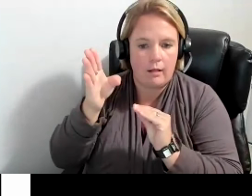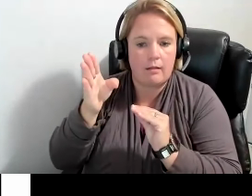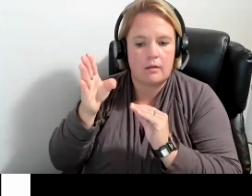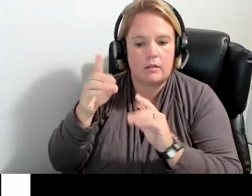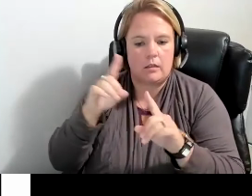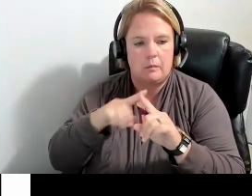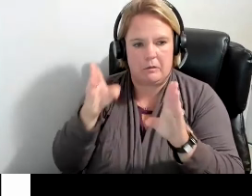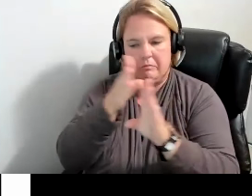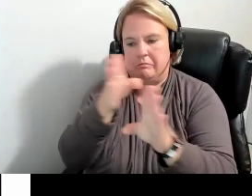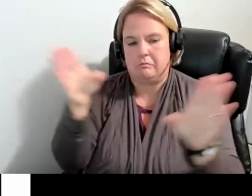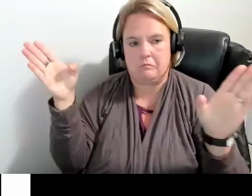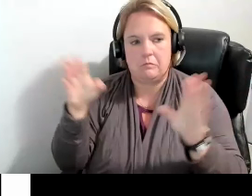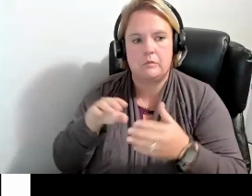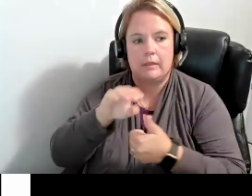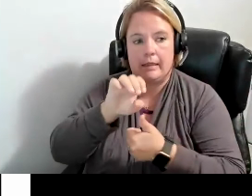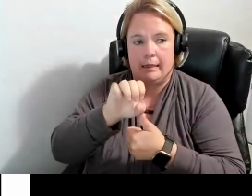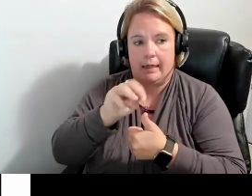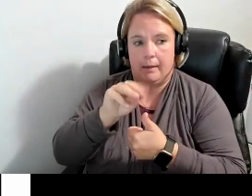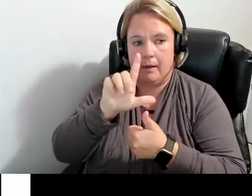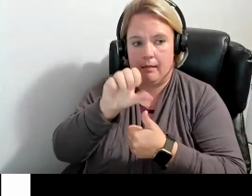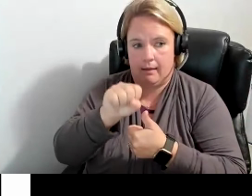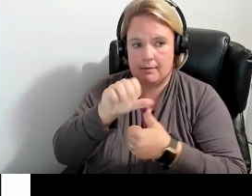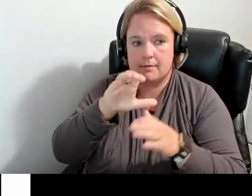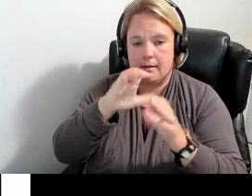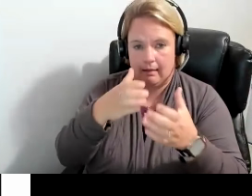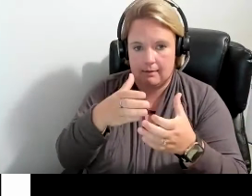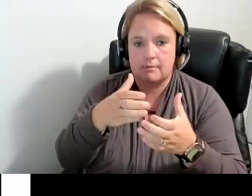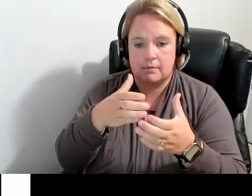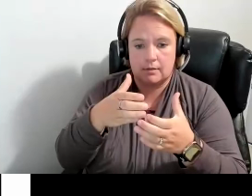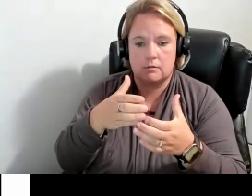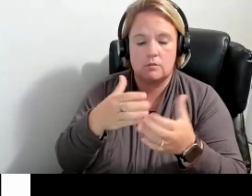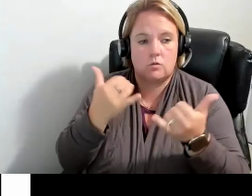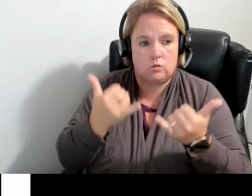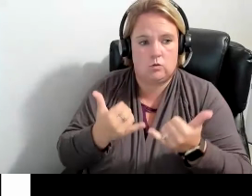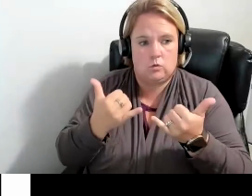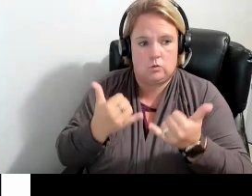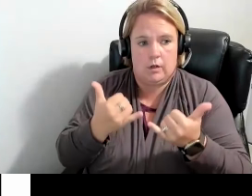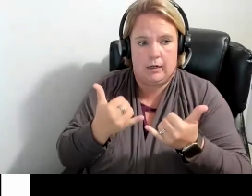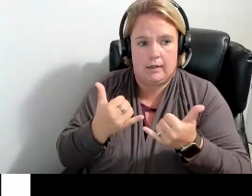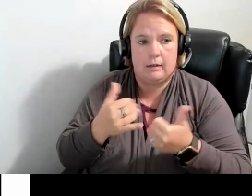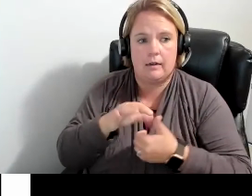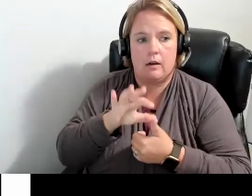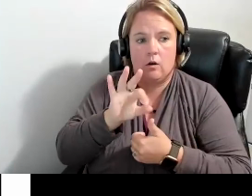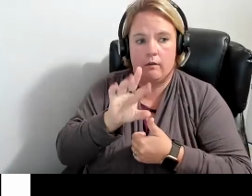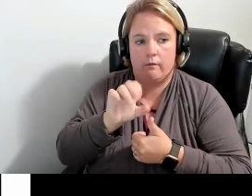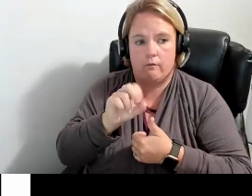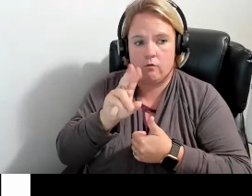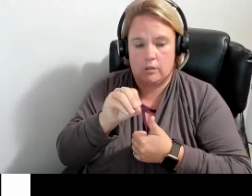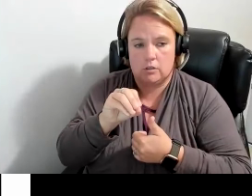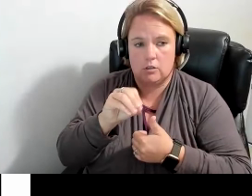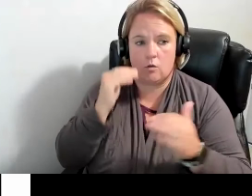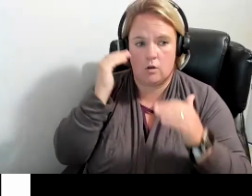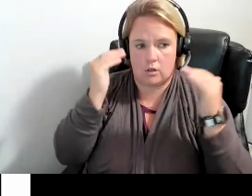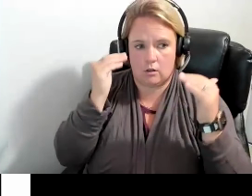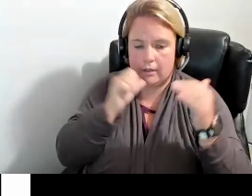an overview, EMLS courses. Right now, we are offering classes here at Fresno Adult. Sorry,